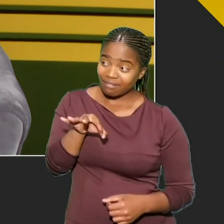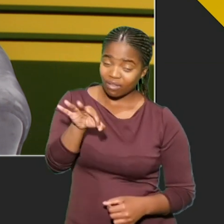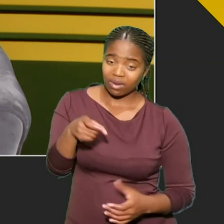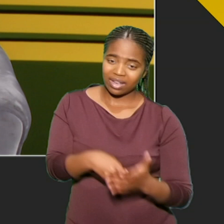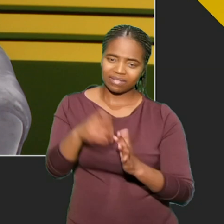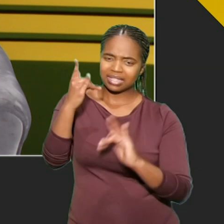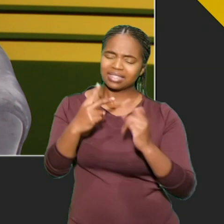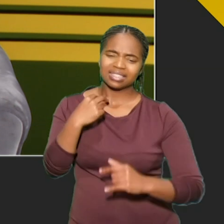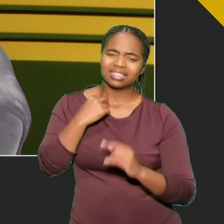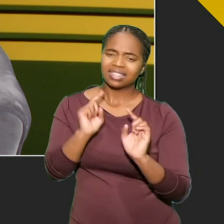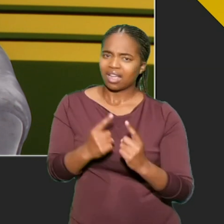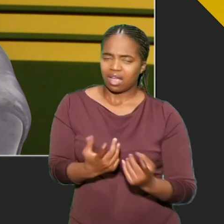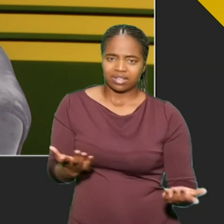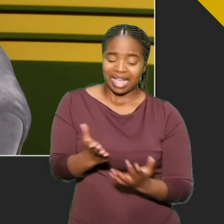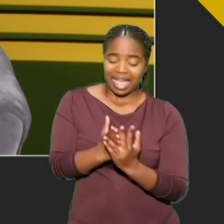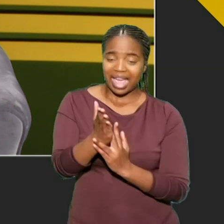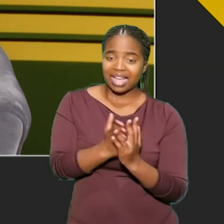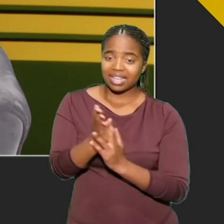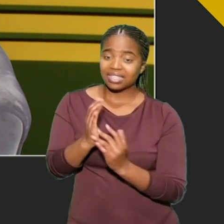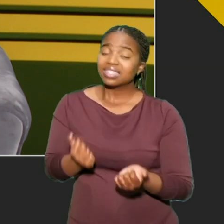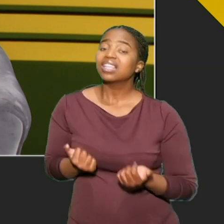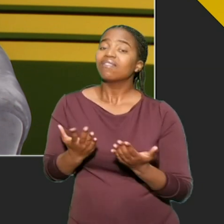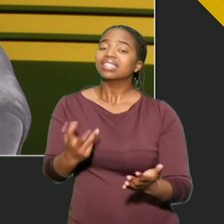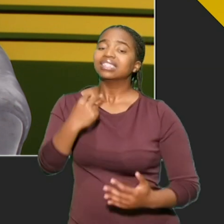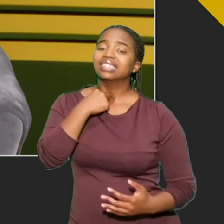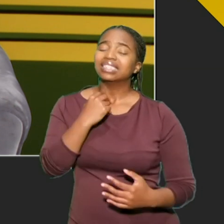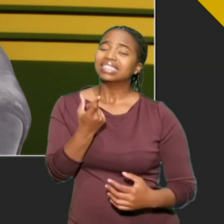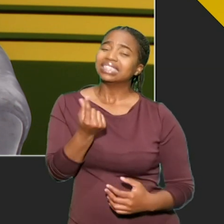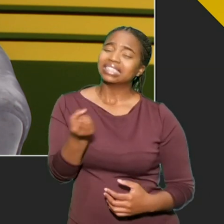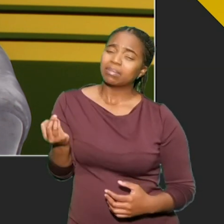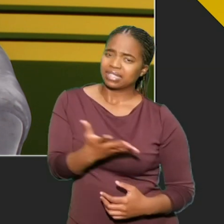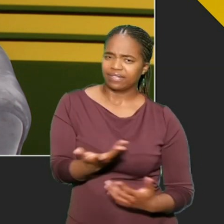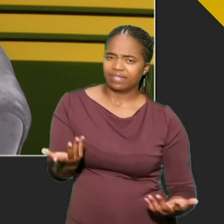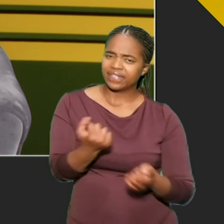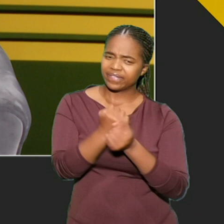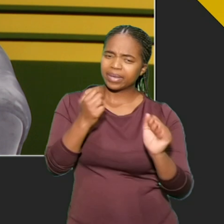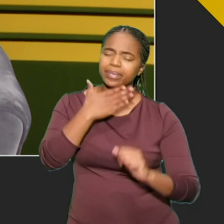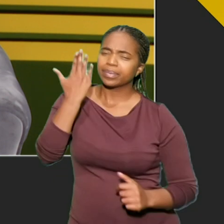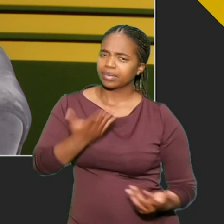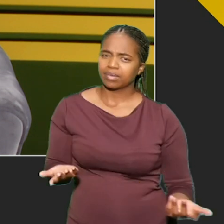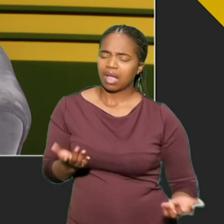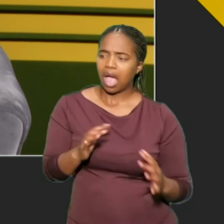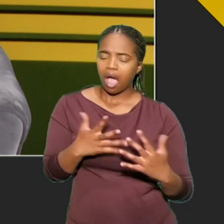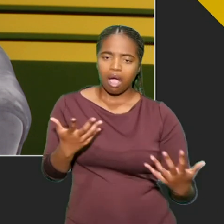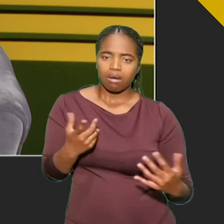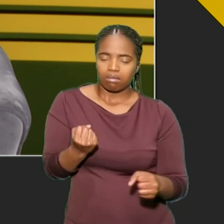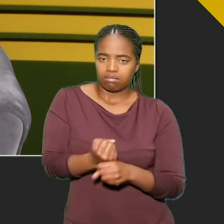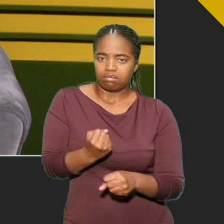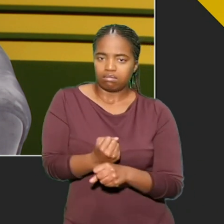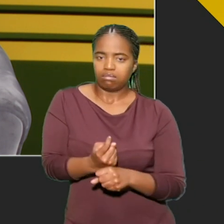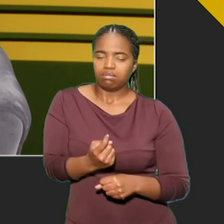cities. Access to all those services in the cities cost money. They are not free. So how do we go around that? Because if